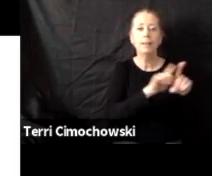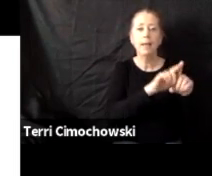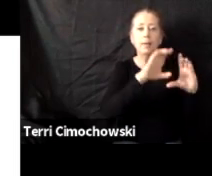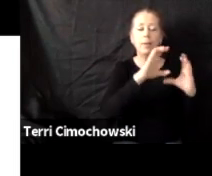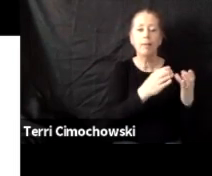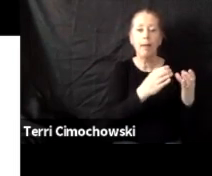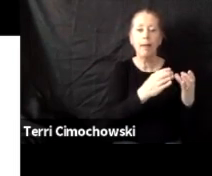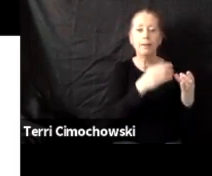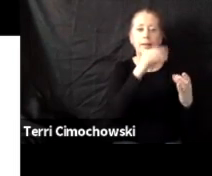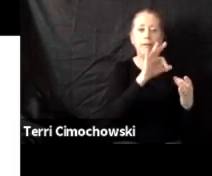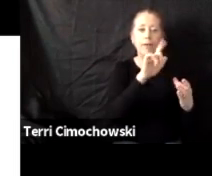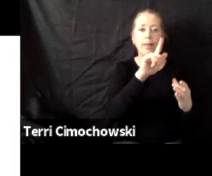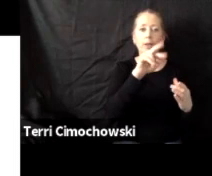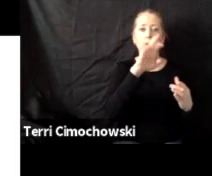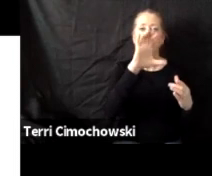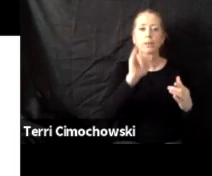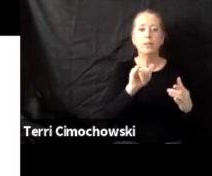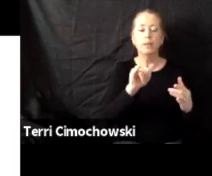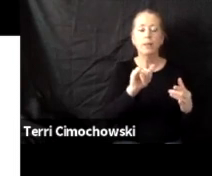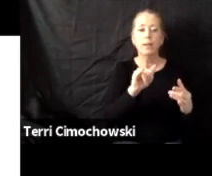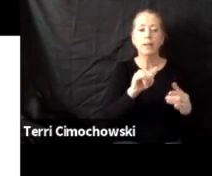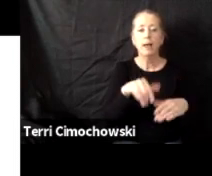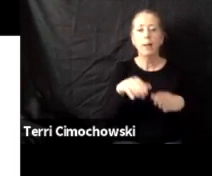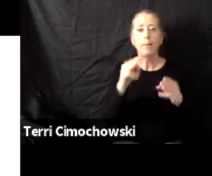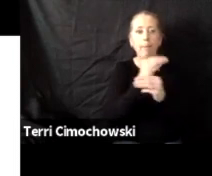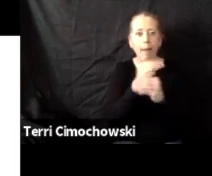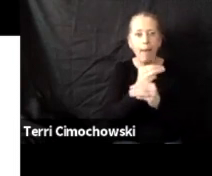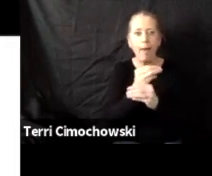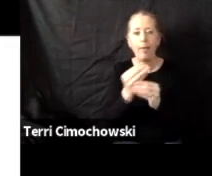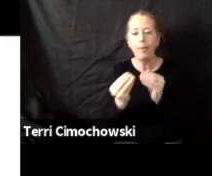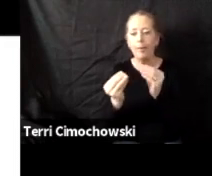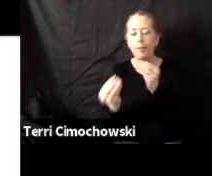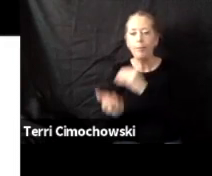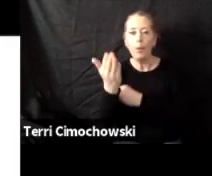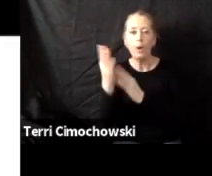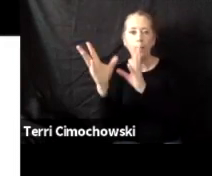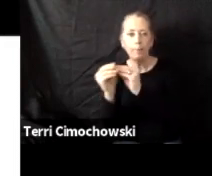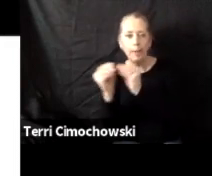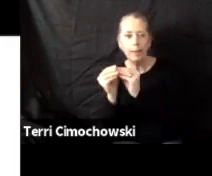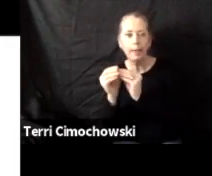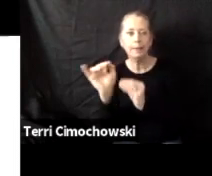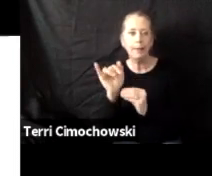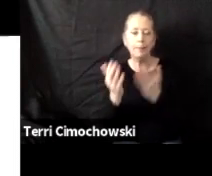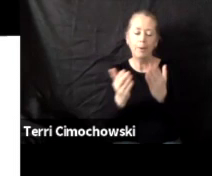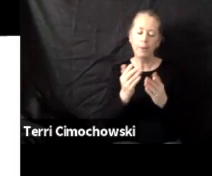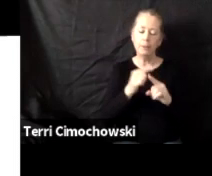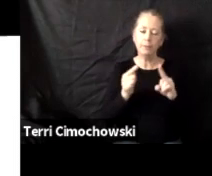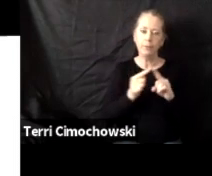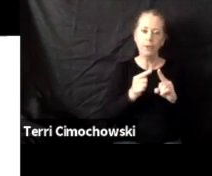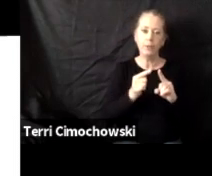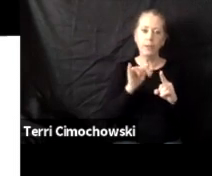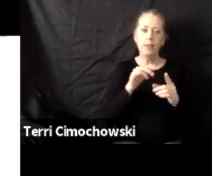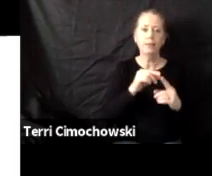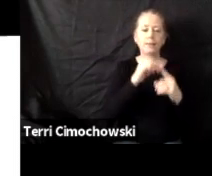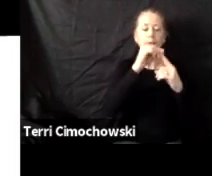content of a literacy block, a math block, morning meeting. Probably the thing that is different, as I said before, is the